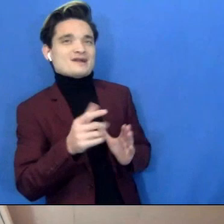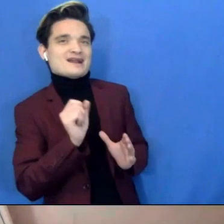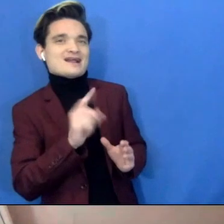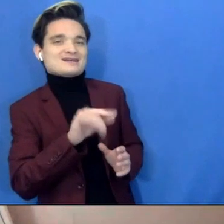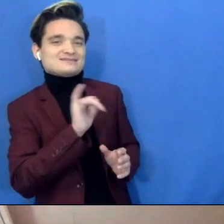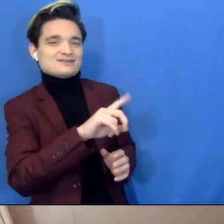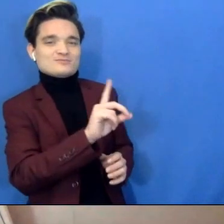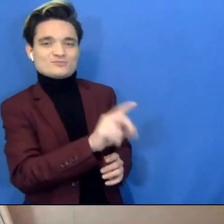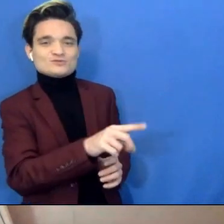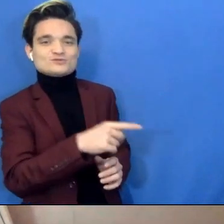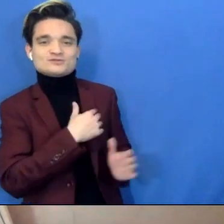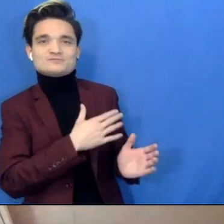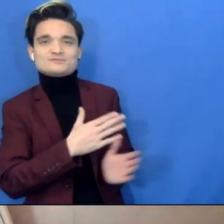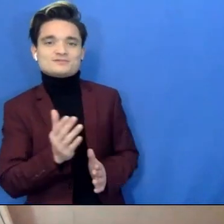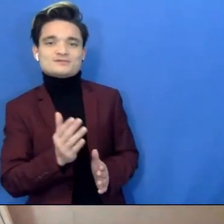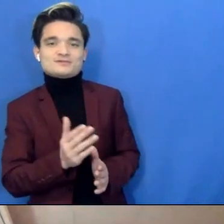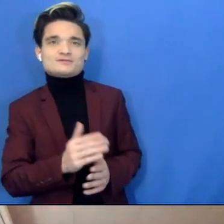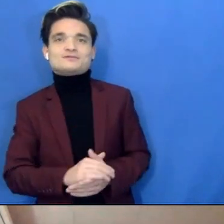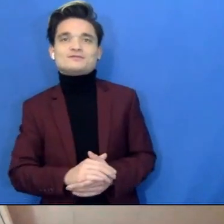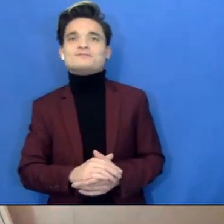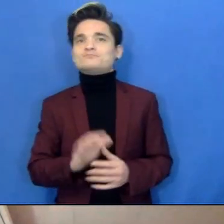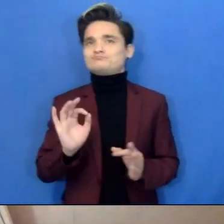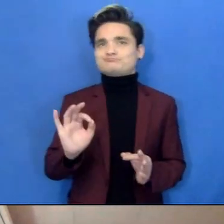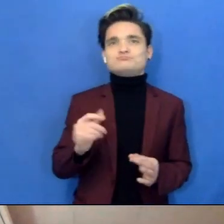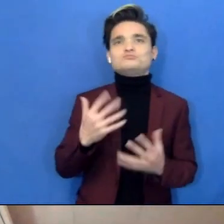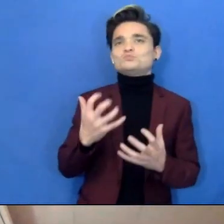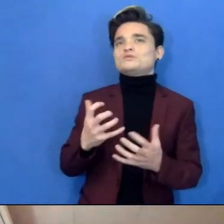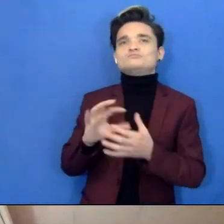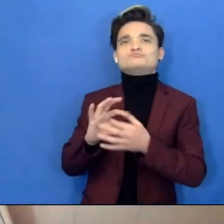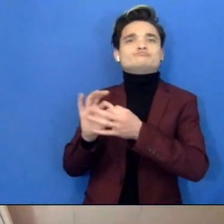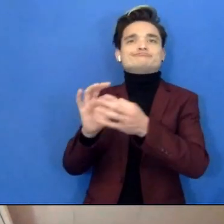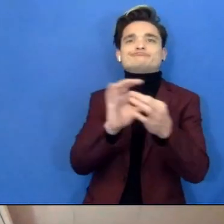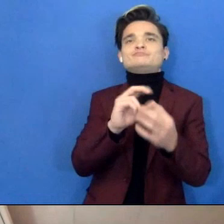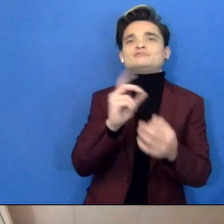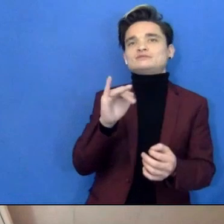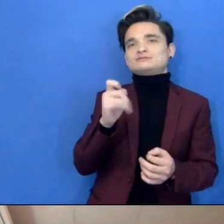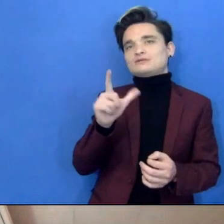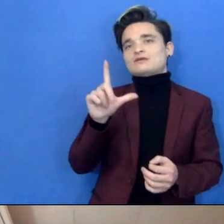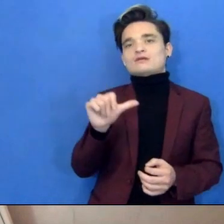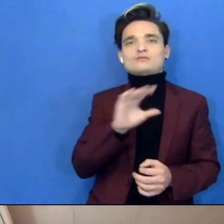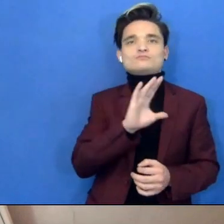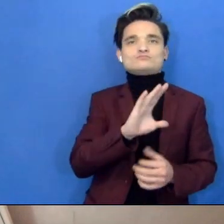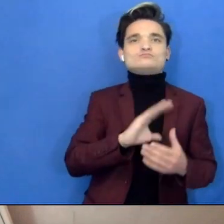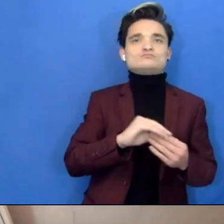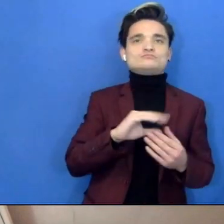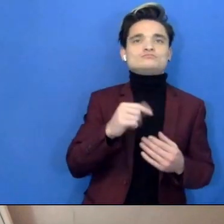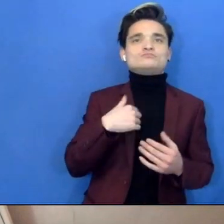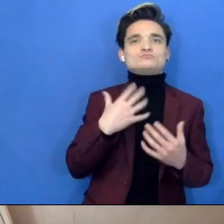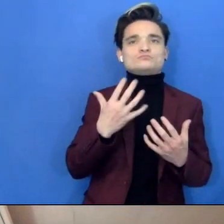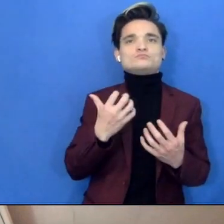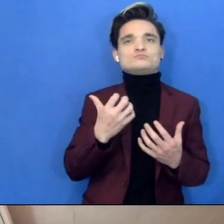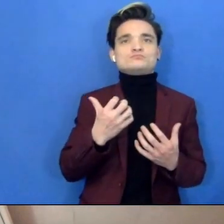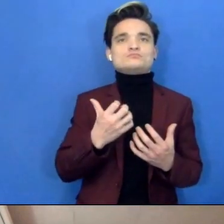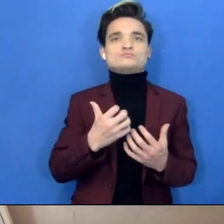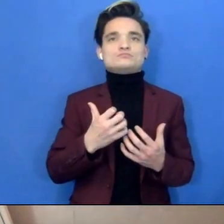yeah. But so, I wanted to bridge to Daniela because I'm starting to do a mind melt with Daniela.